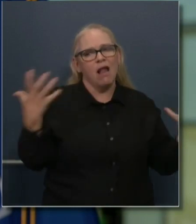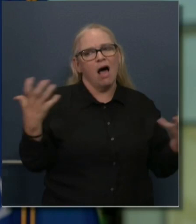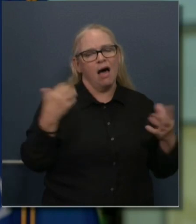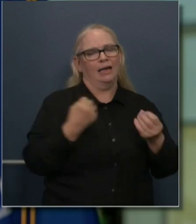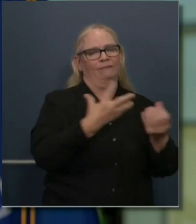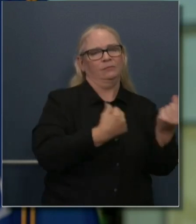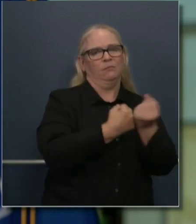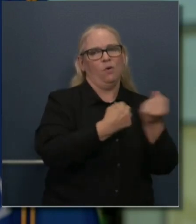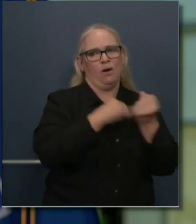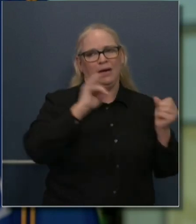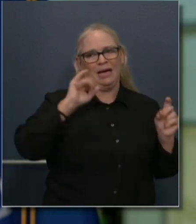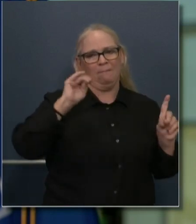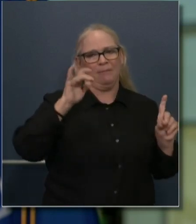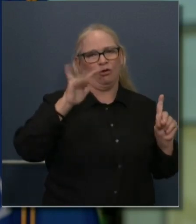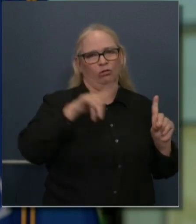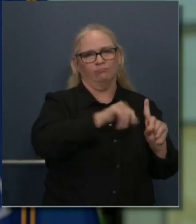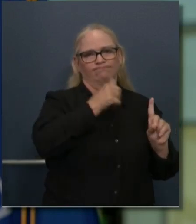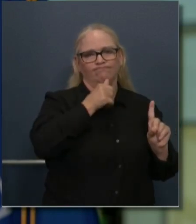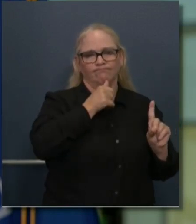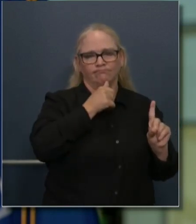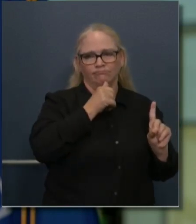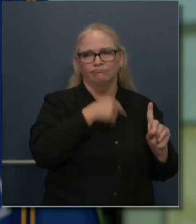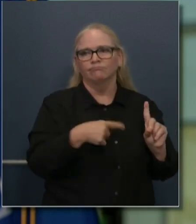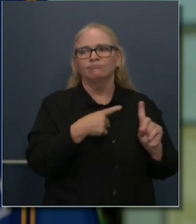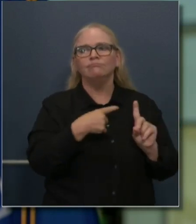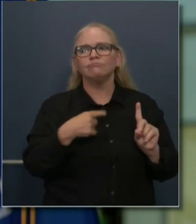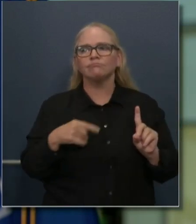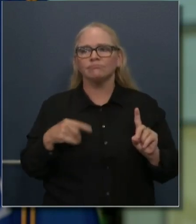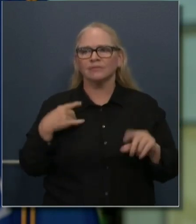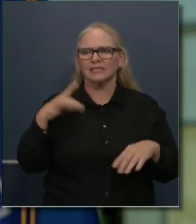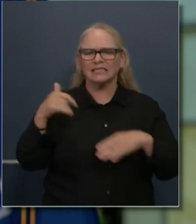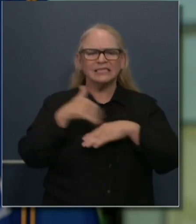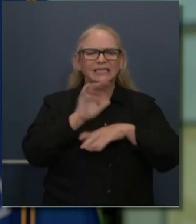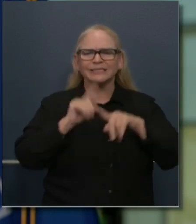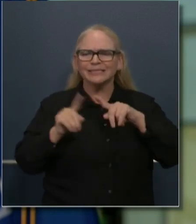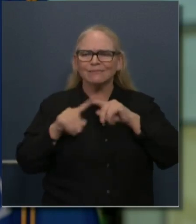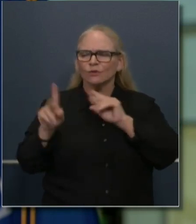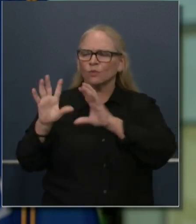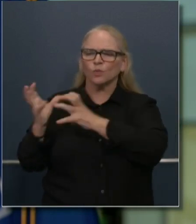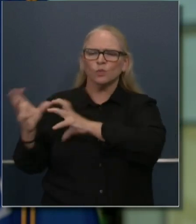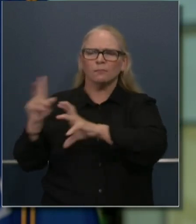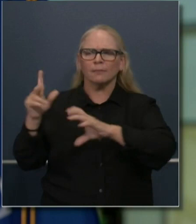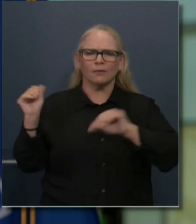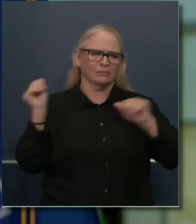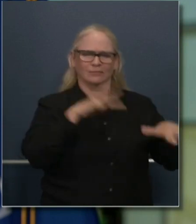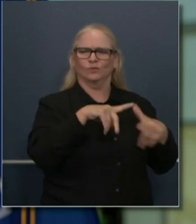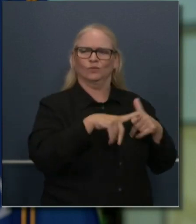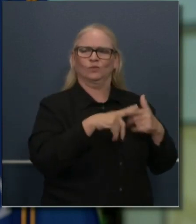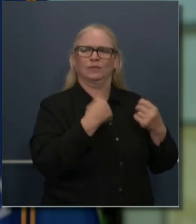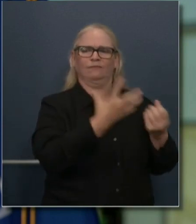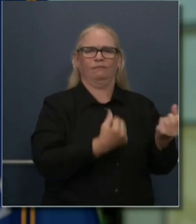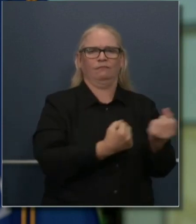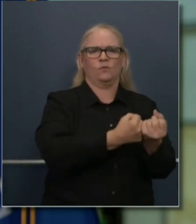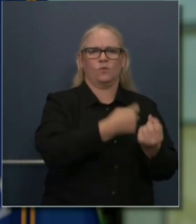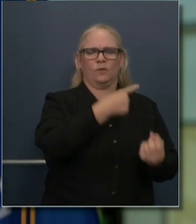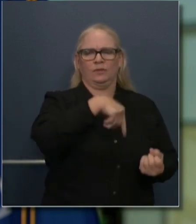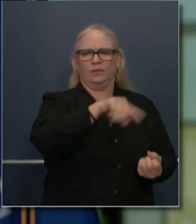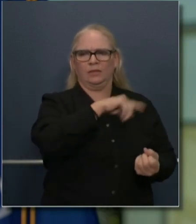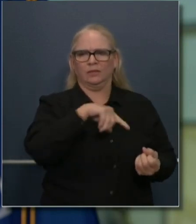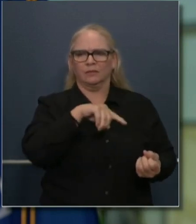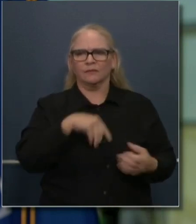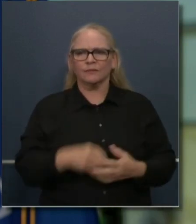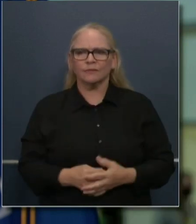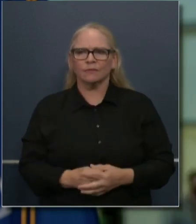multiple occasions all the strike teams that we sent down, these multi-jurisdictional teams, federal partners, regional partners, state